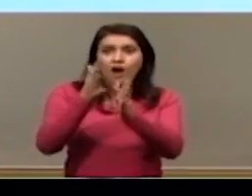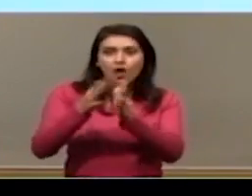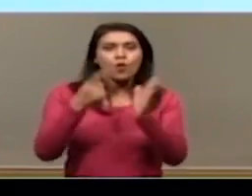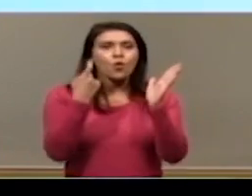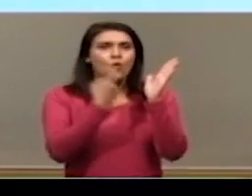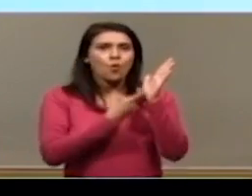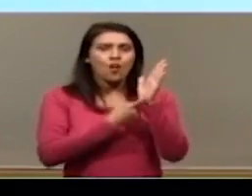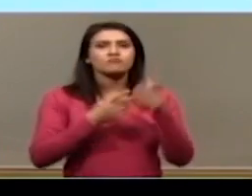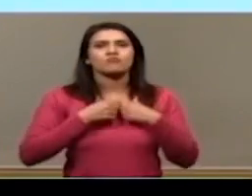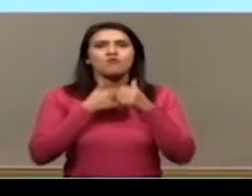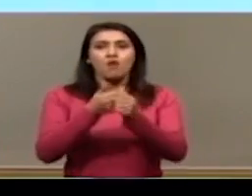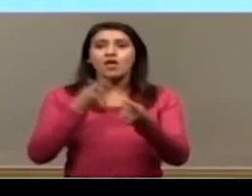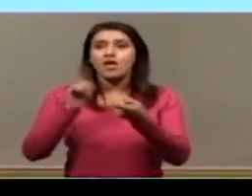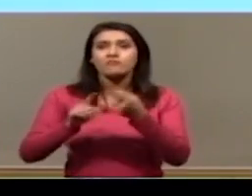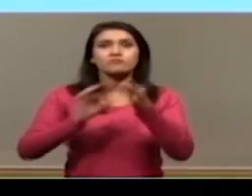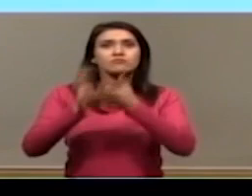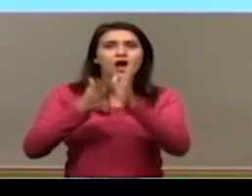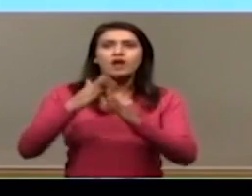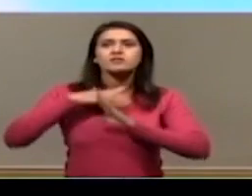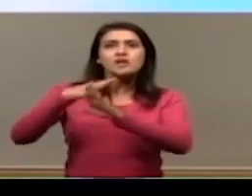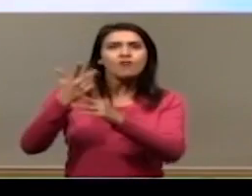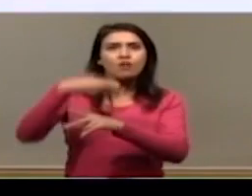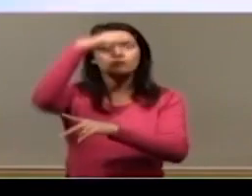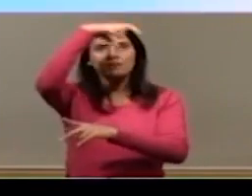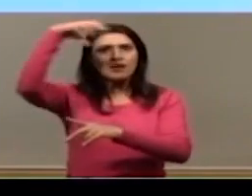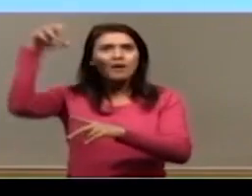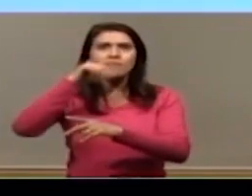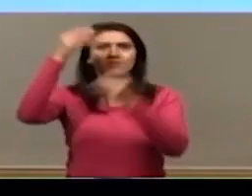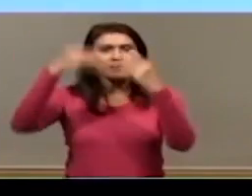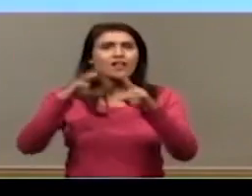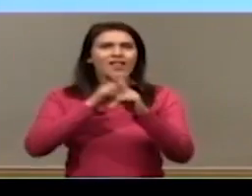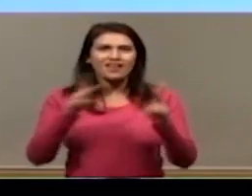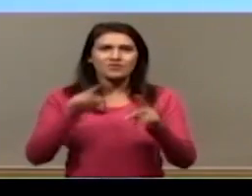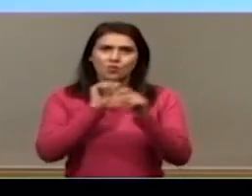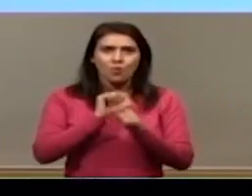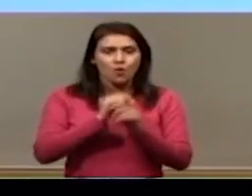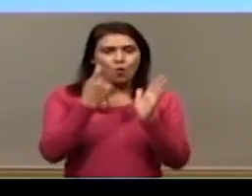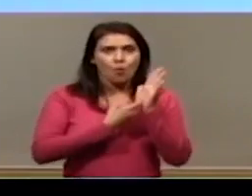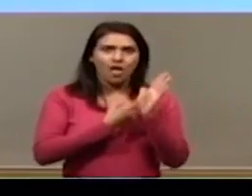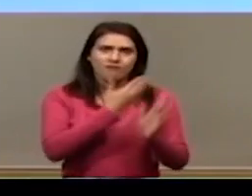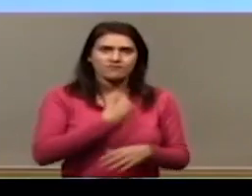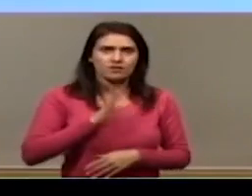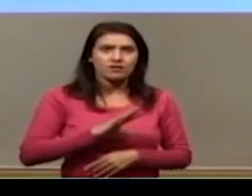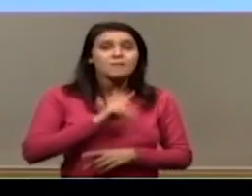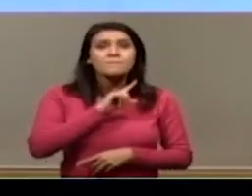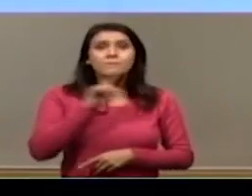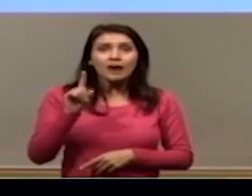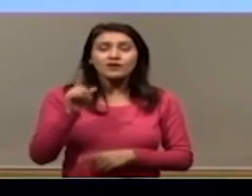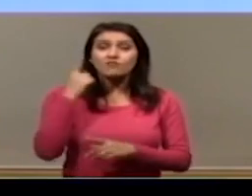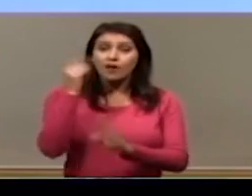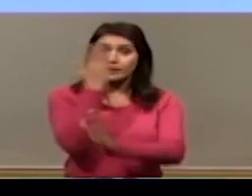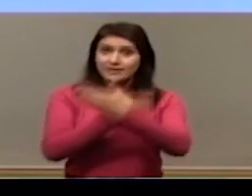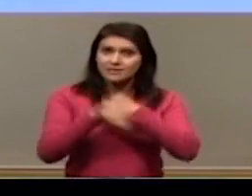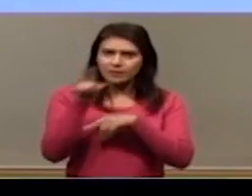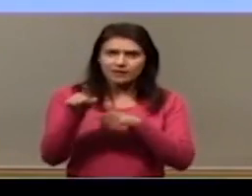that is how I can then go ahead and sell my houses or whatever it is I'm building. But it is not important or imperative that I get a disability